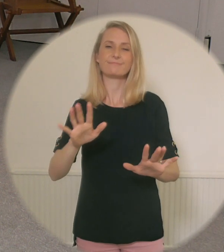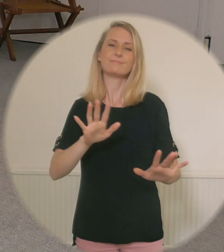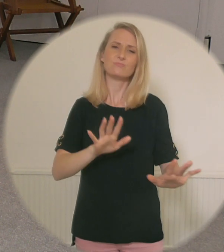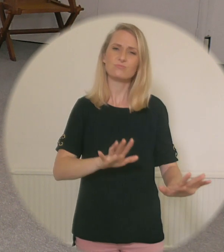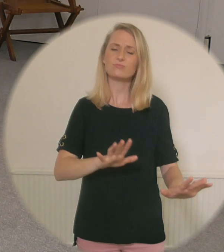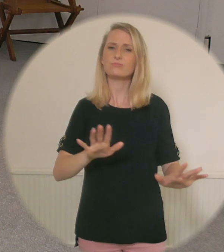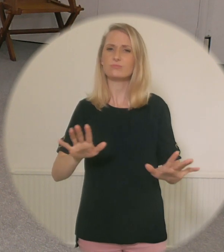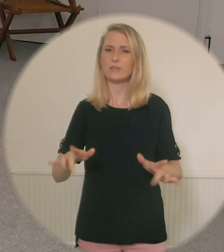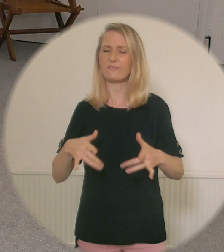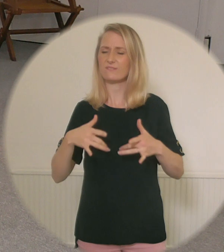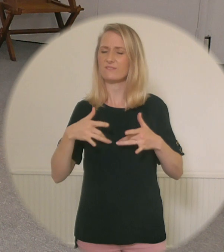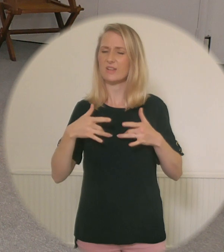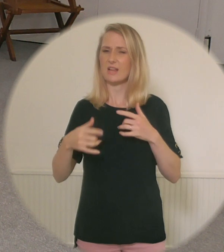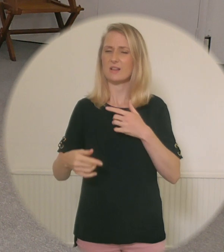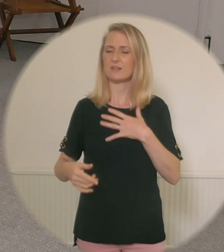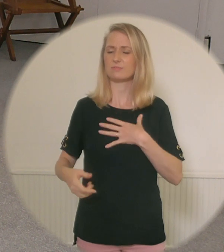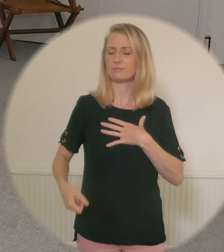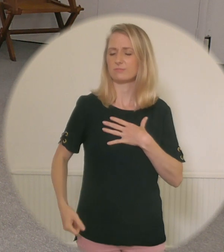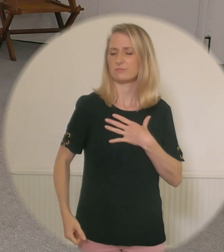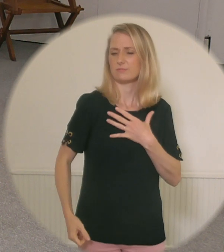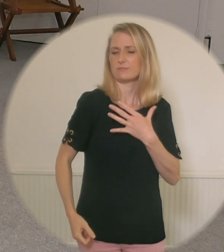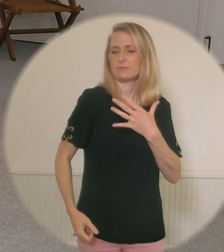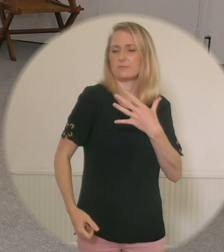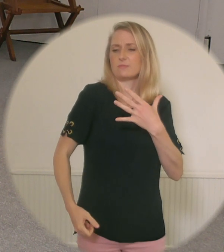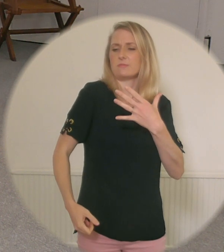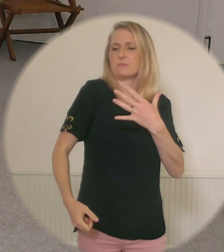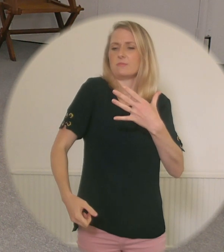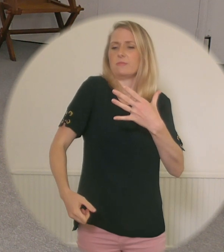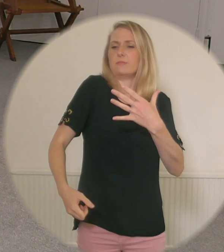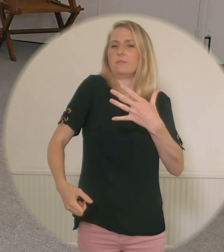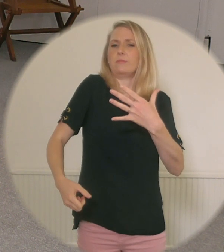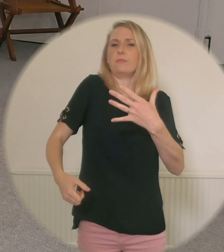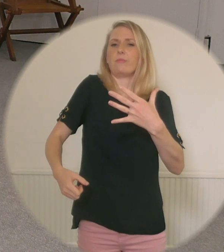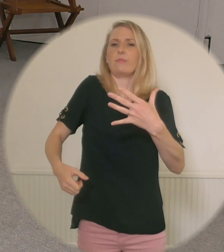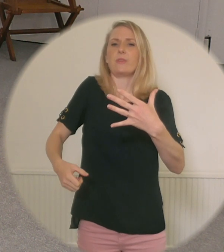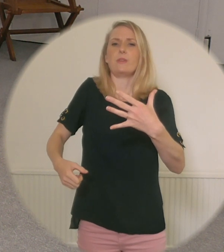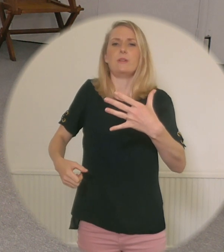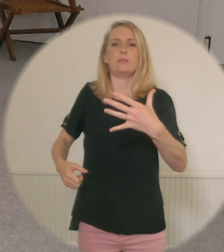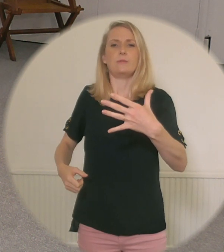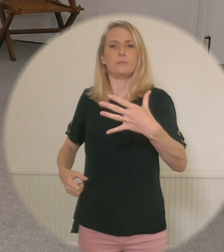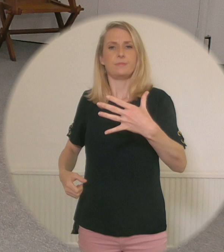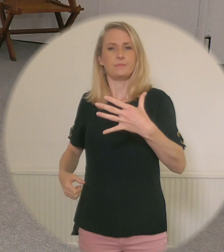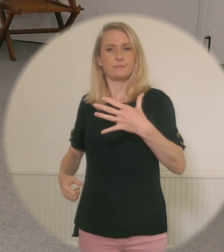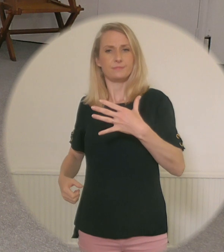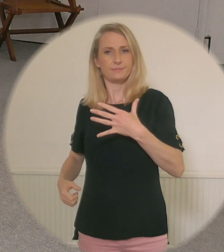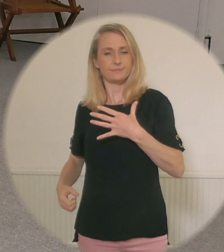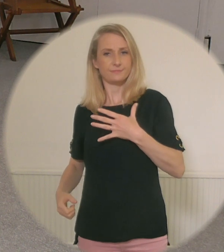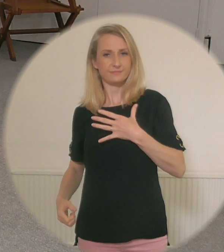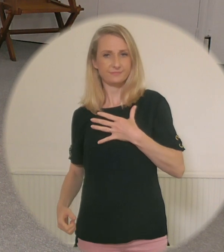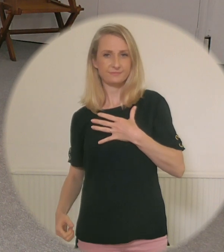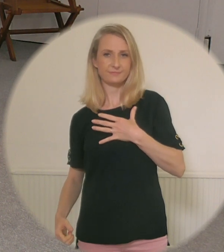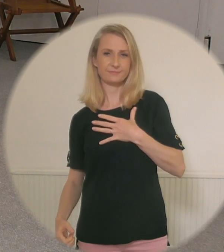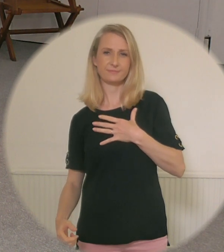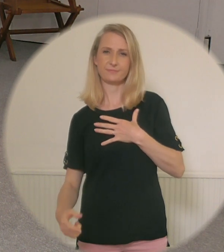movement, squeezing out any tension or tightness that you might feel in this part of your body.